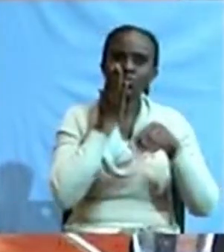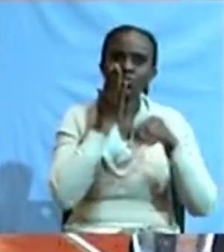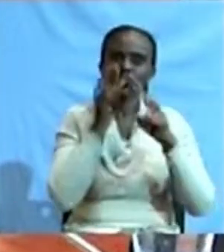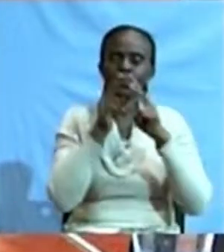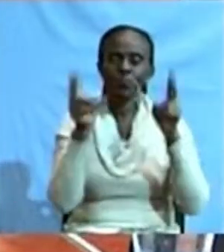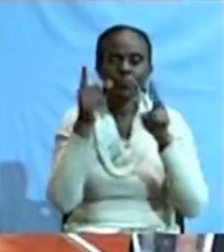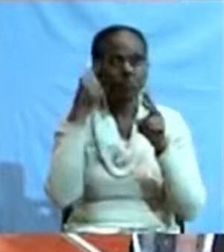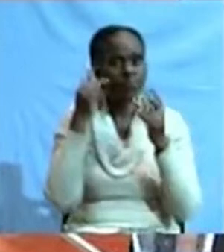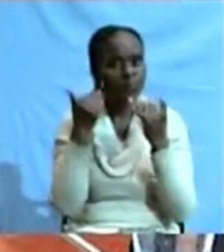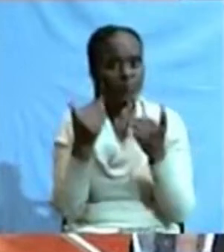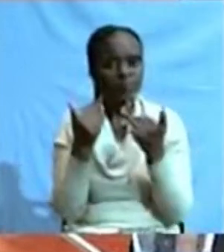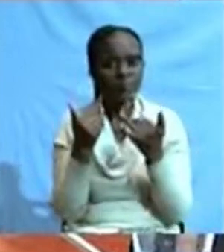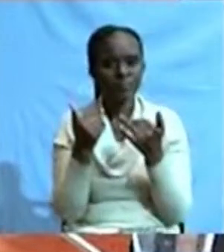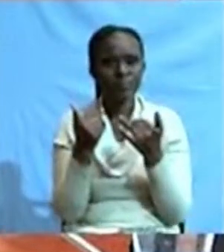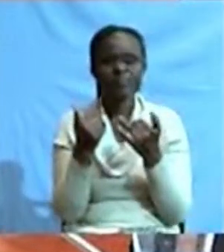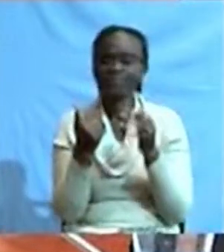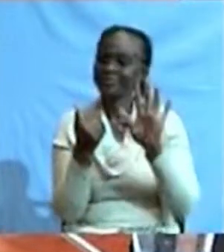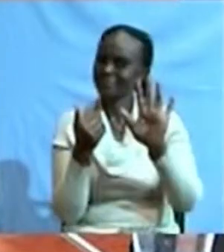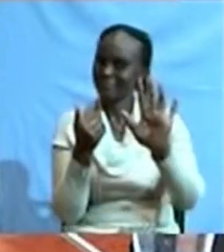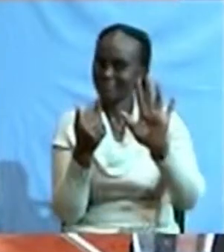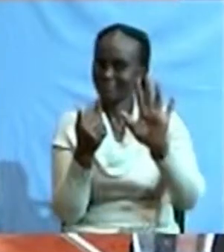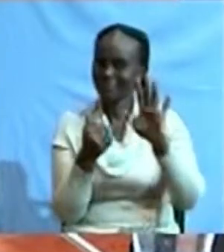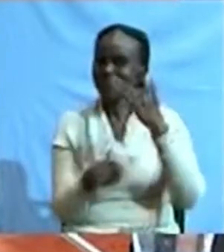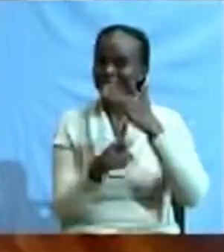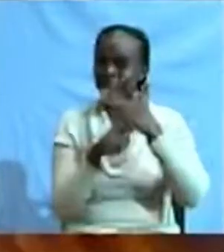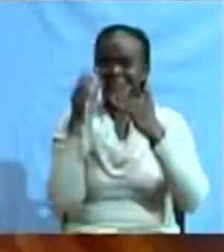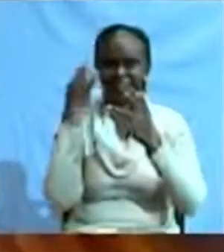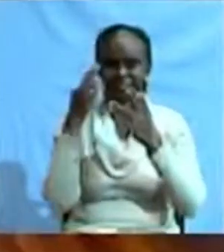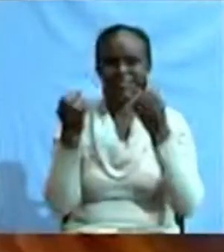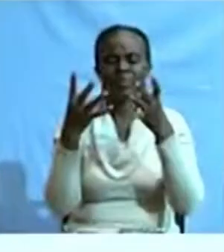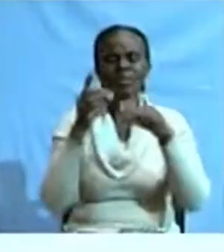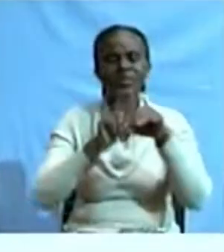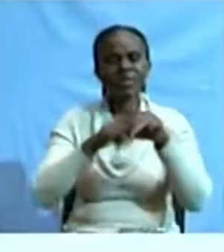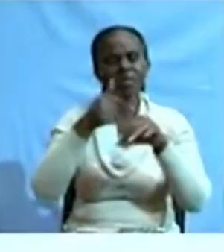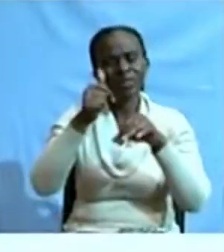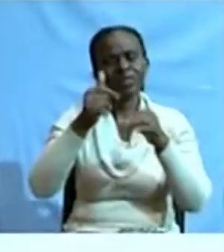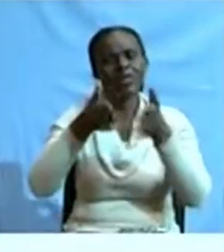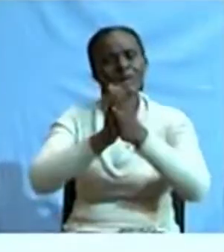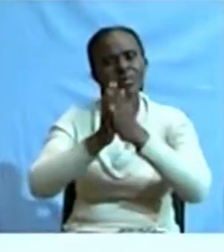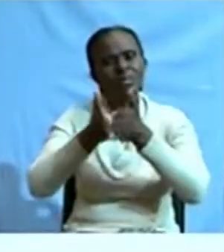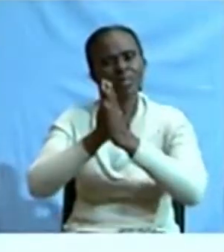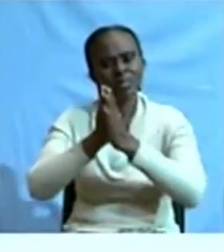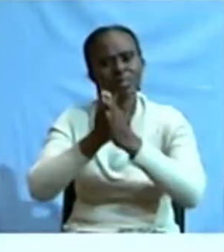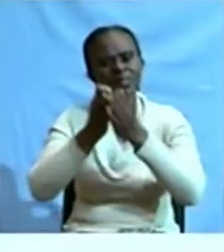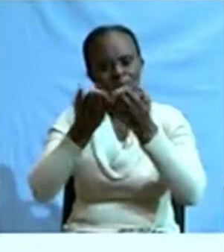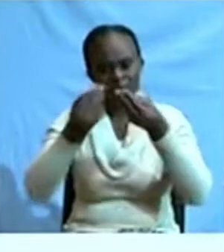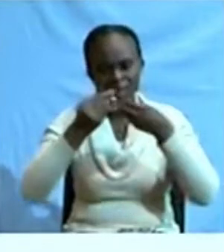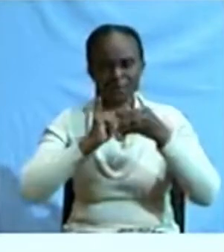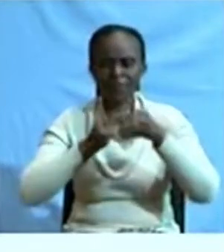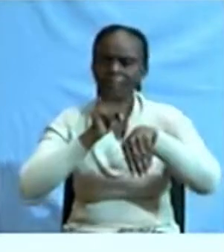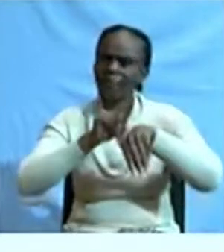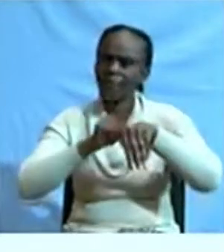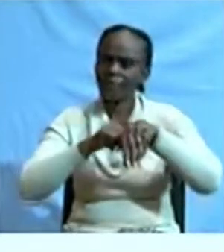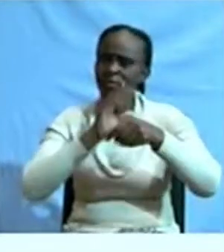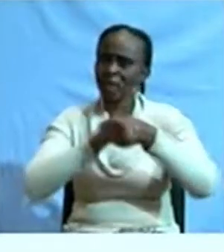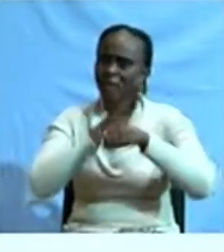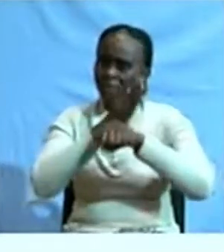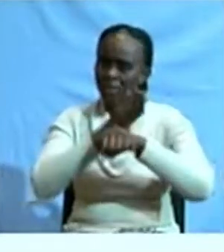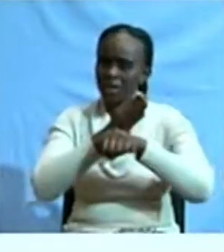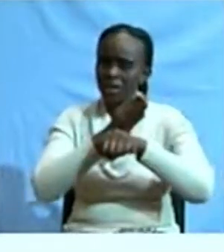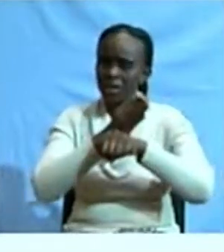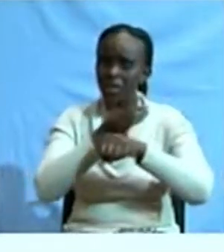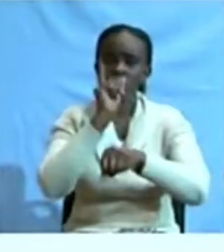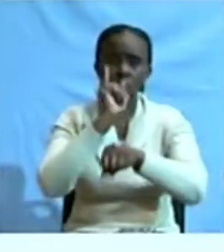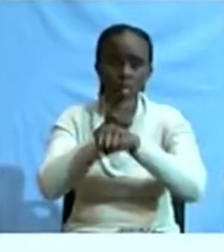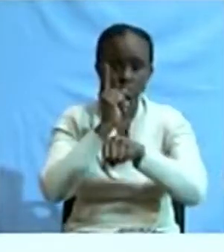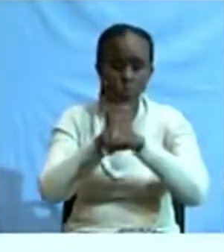for now, like... See, Town Clerk, how many times do you remind them? Just give us a period. After I give it a